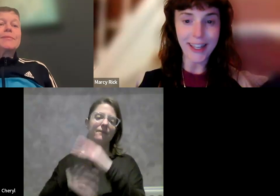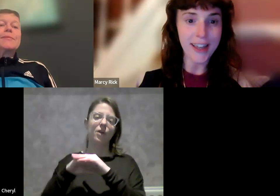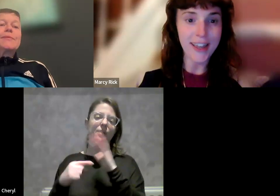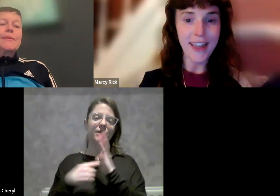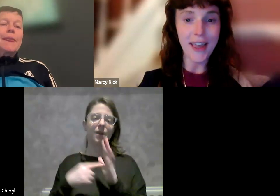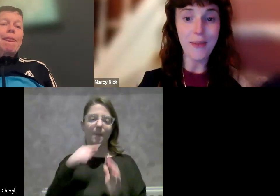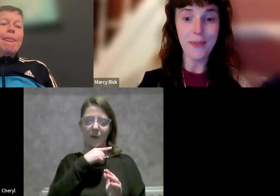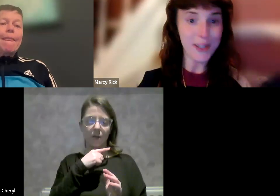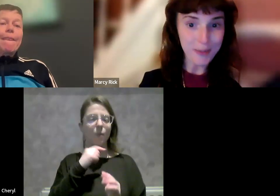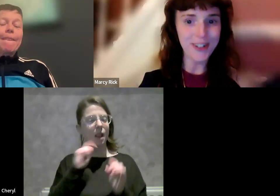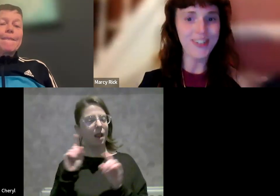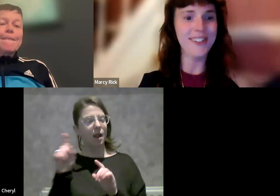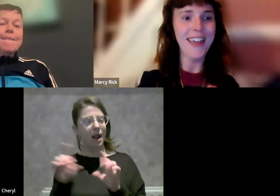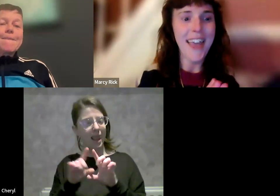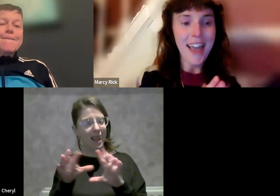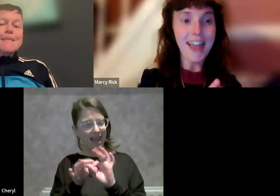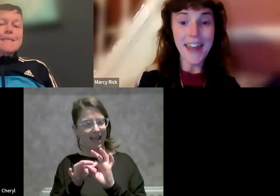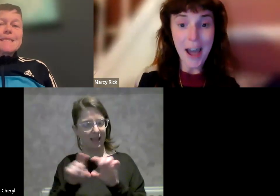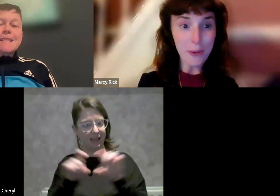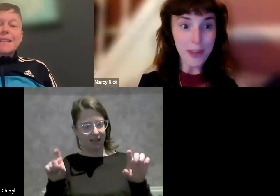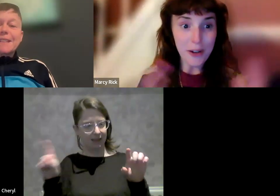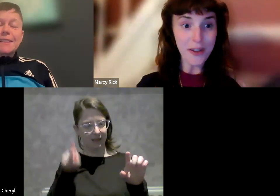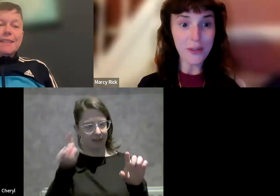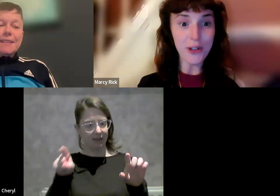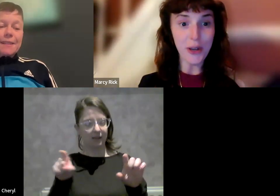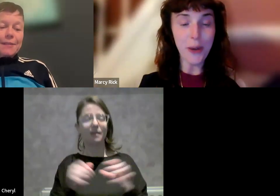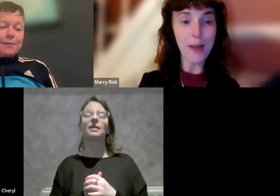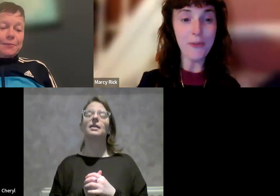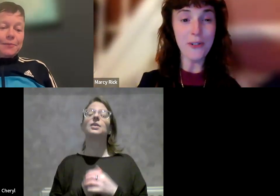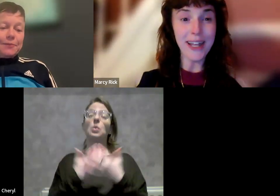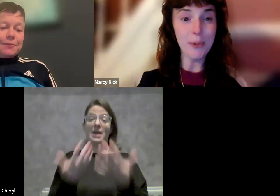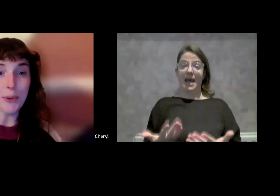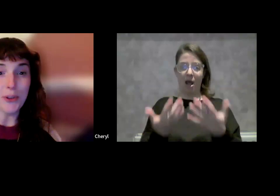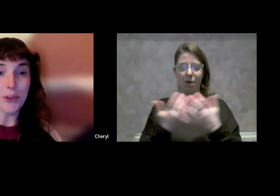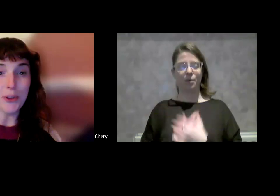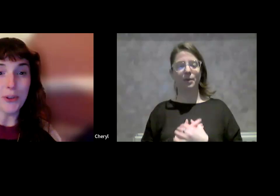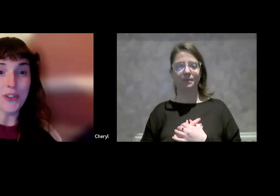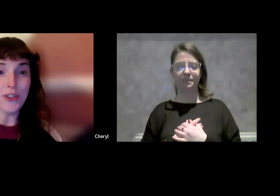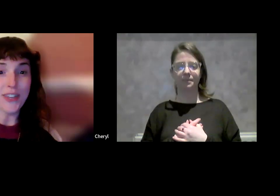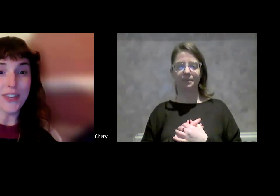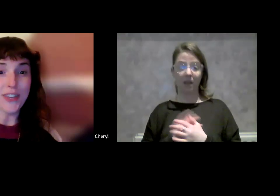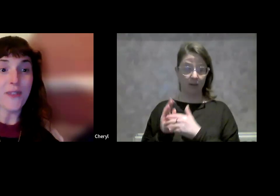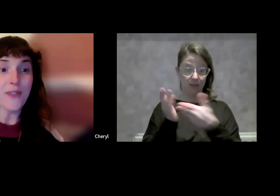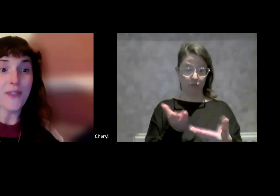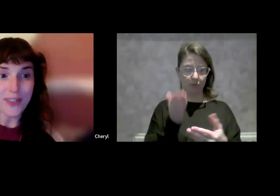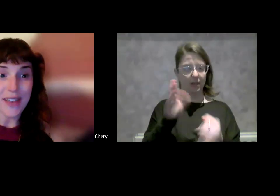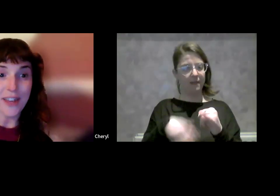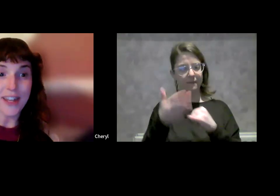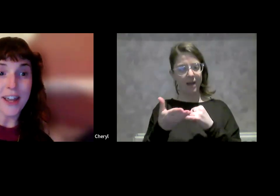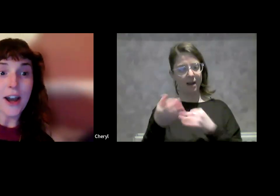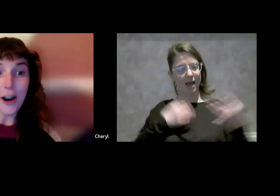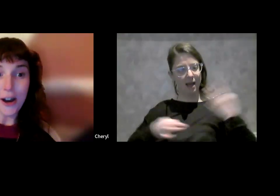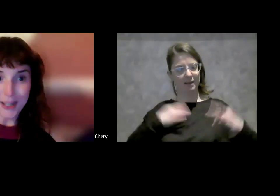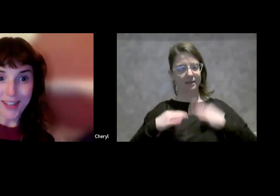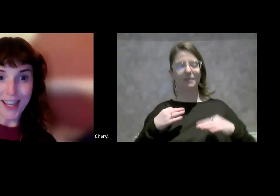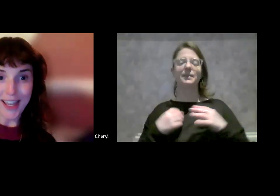link out to you. Thank you so much. And now, without further ado, I'm really buzzing to introduce our final act of the